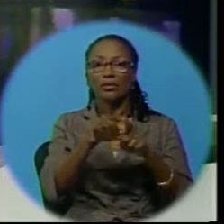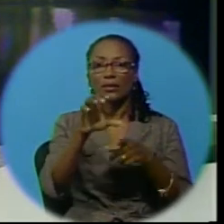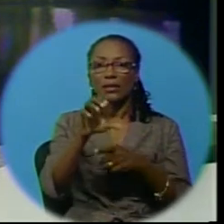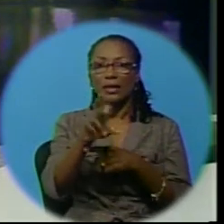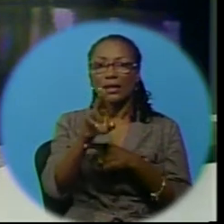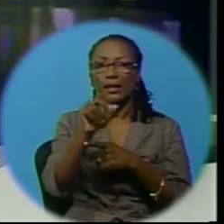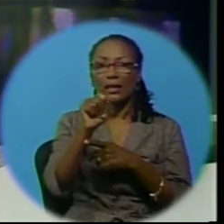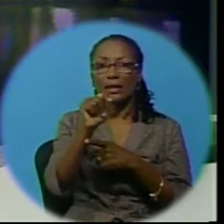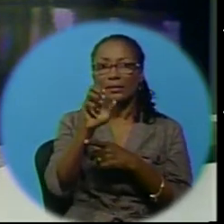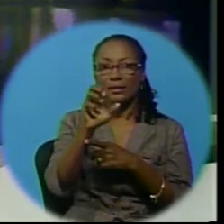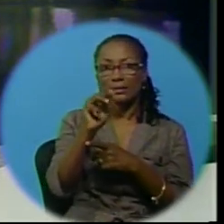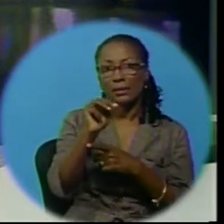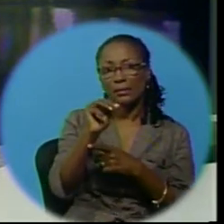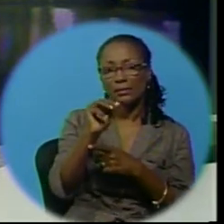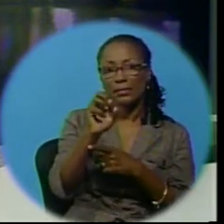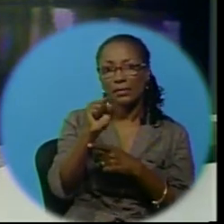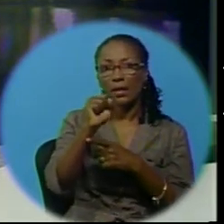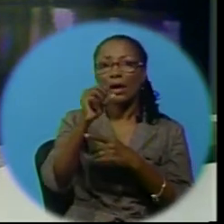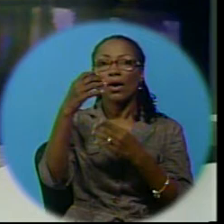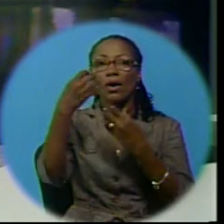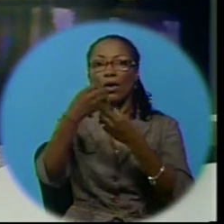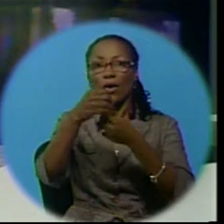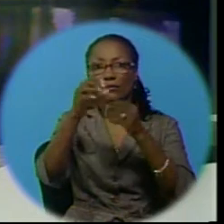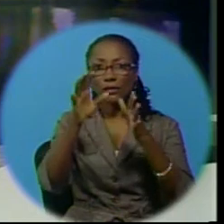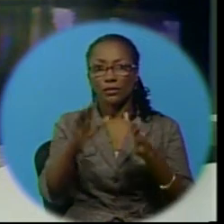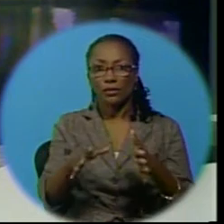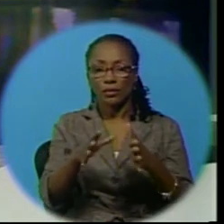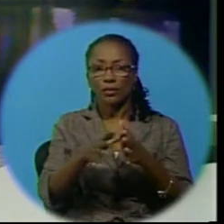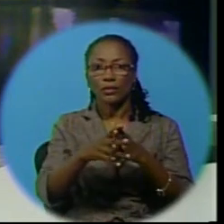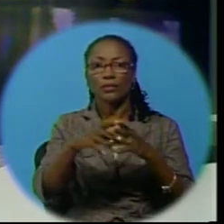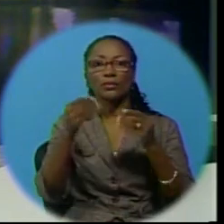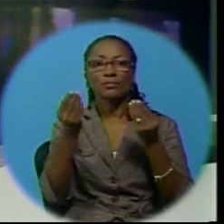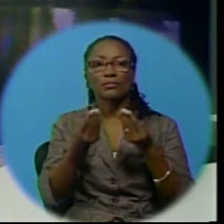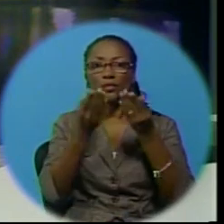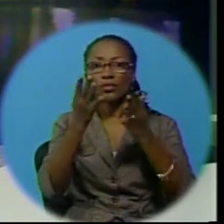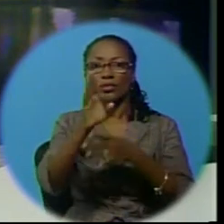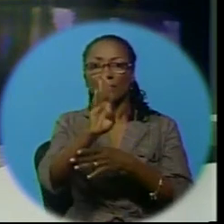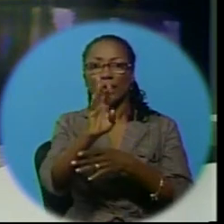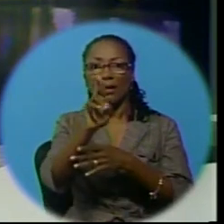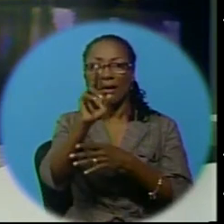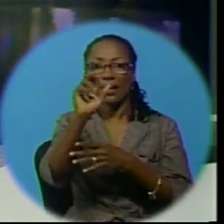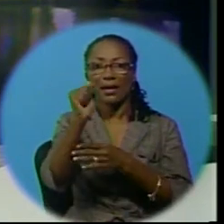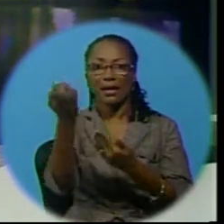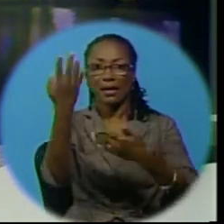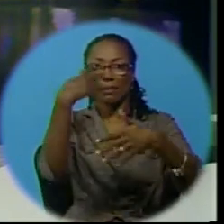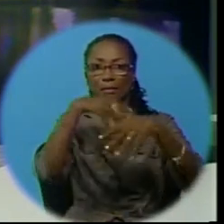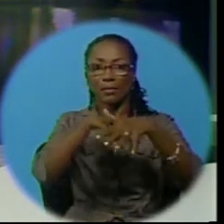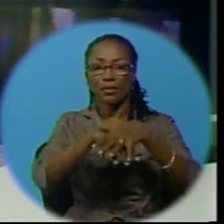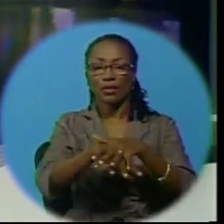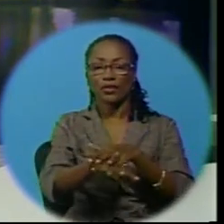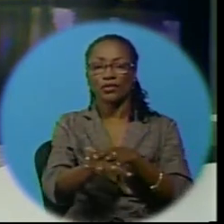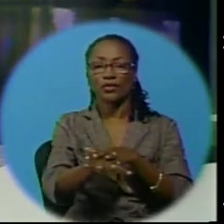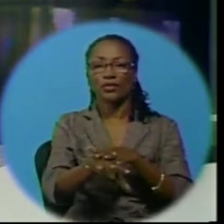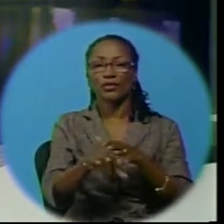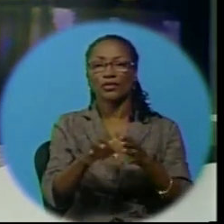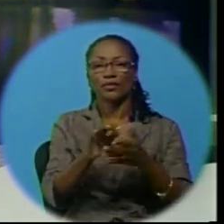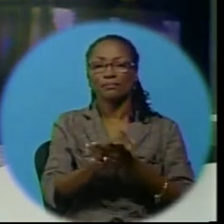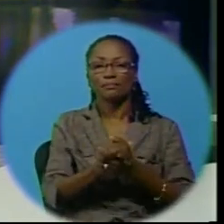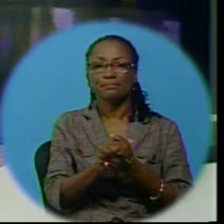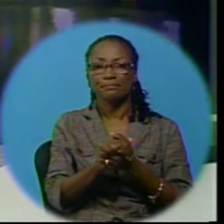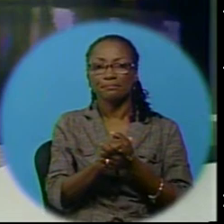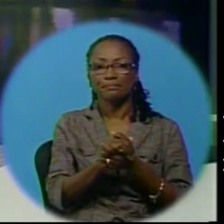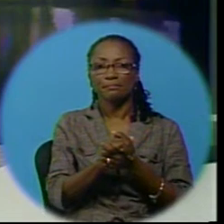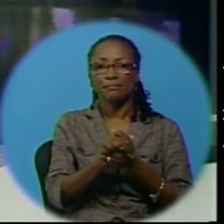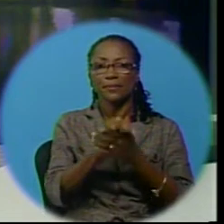concerned about the proposed merger with the Barbados Revenue Authority, and he says there are other issues dating back to